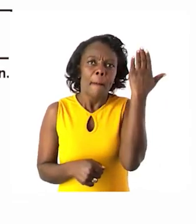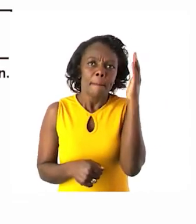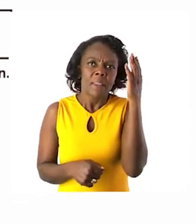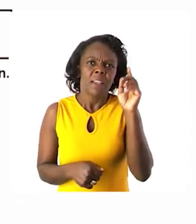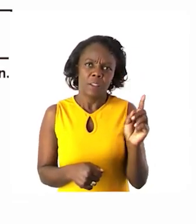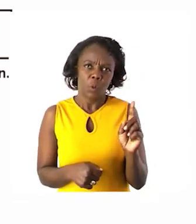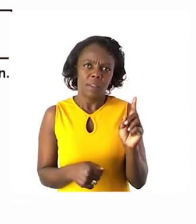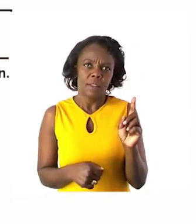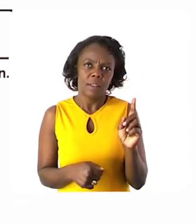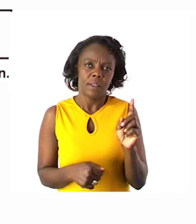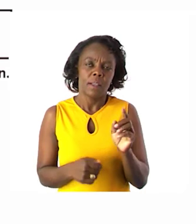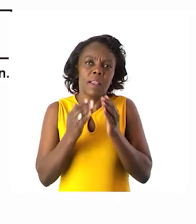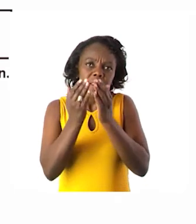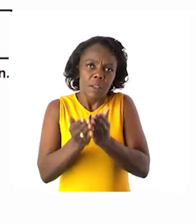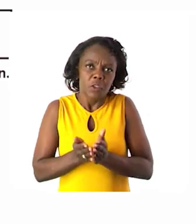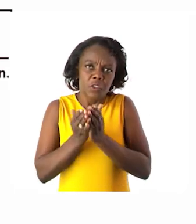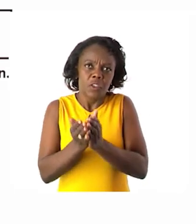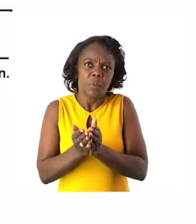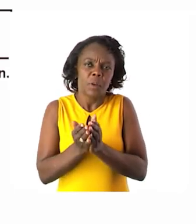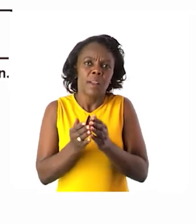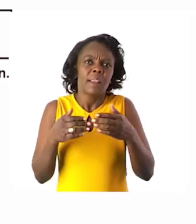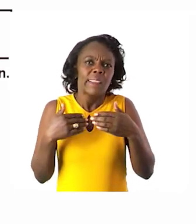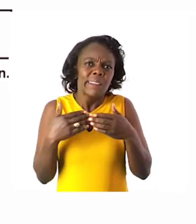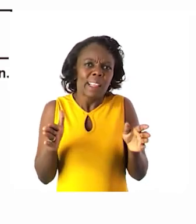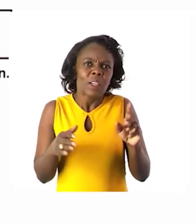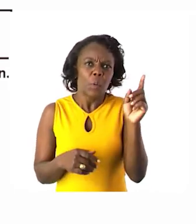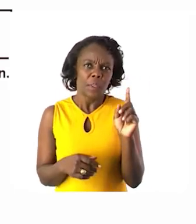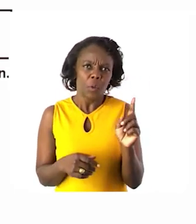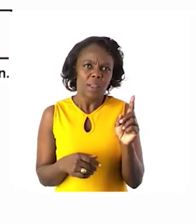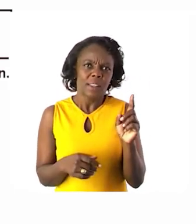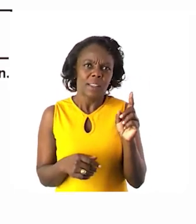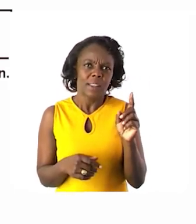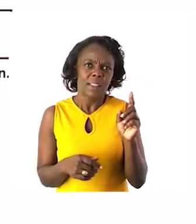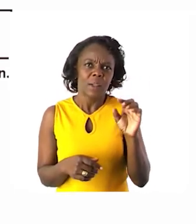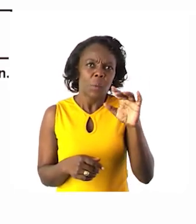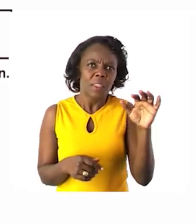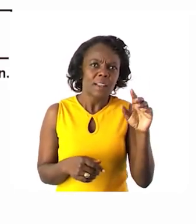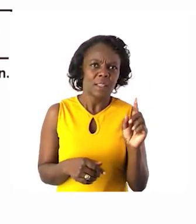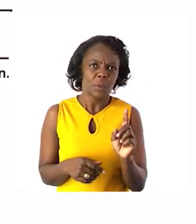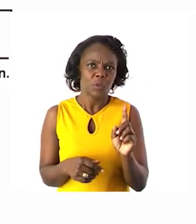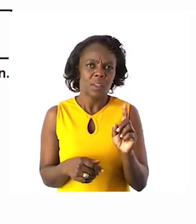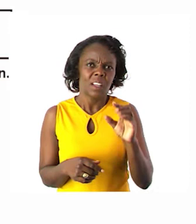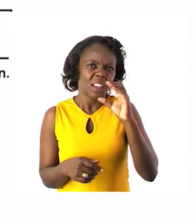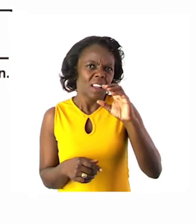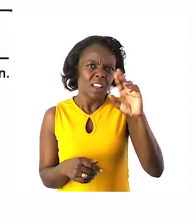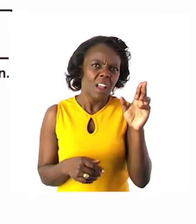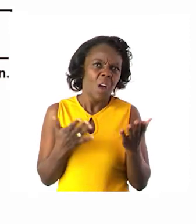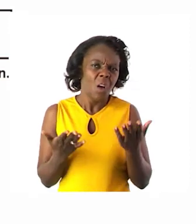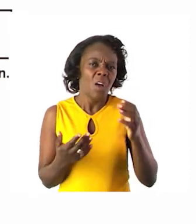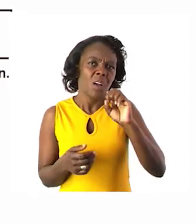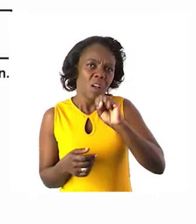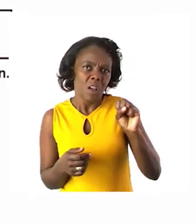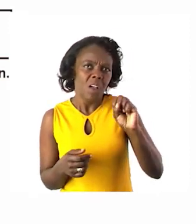What is that drawing? The drawing is of a sheep. Is a sheep a ch sound or it's a sh sound? A k and a